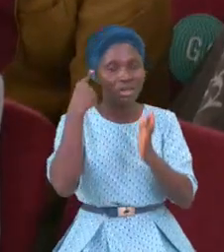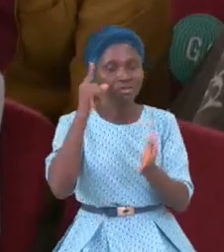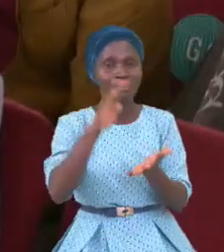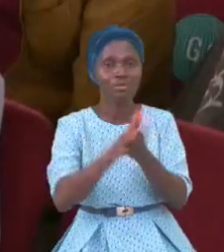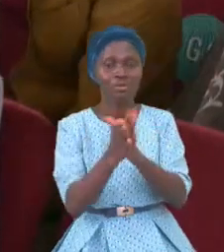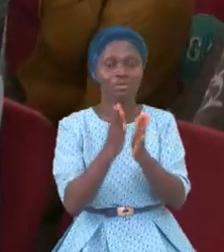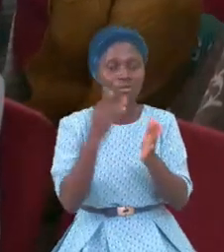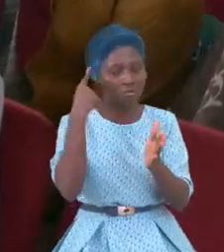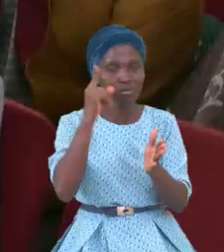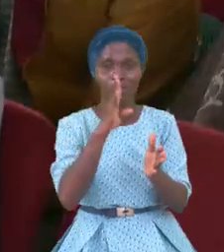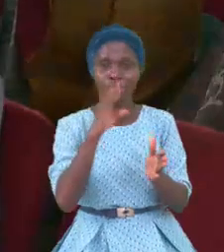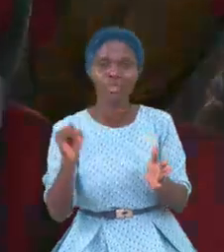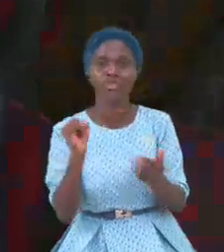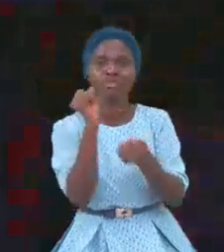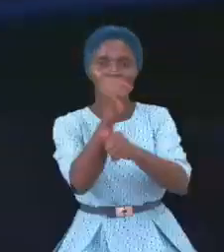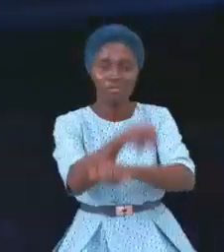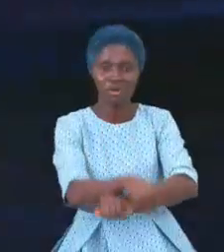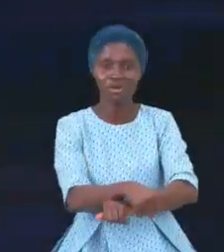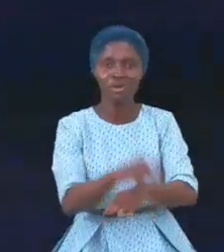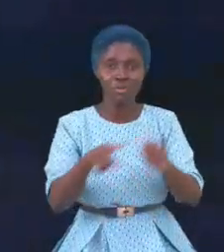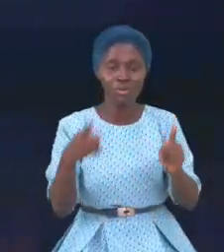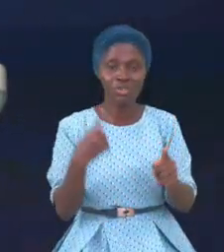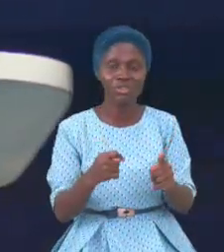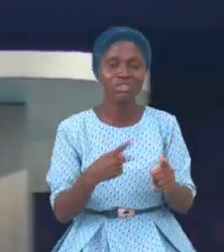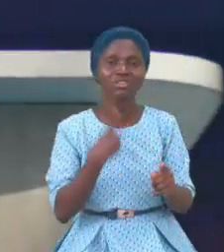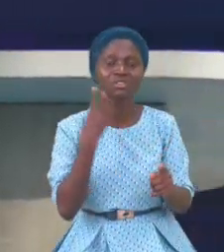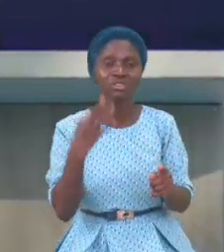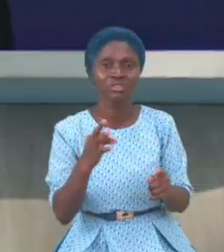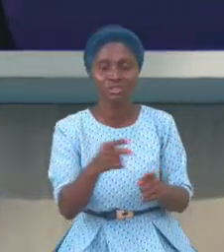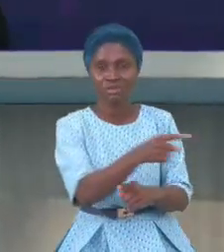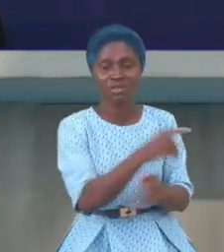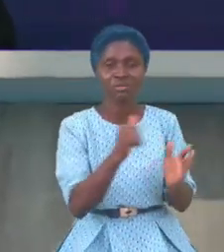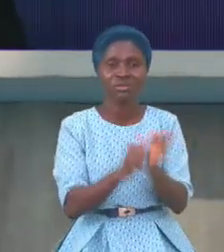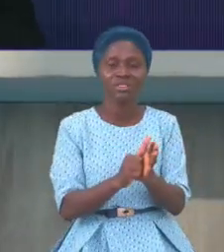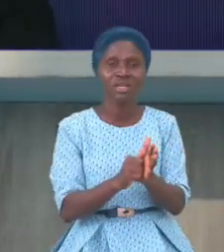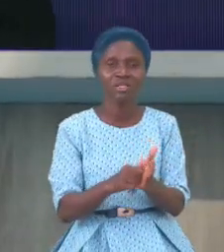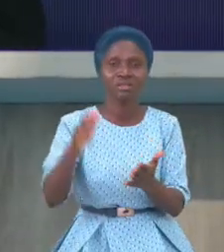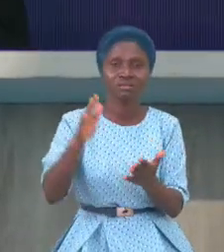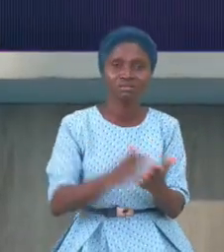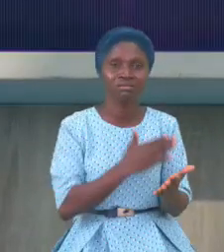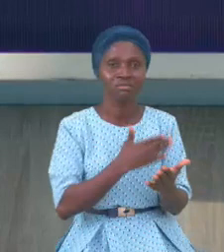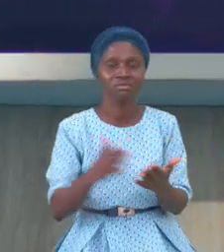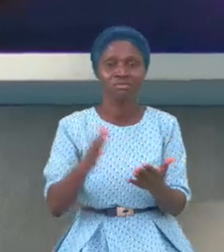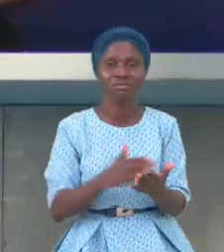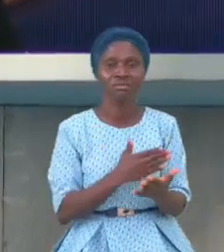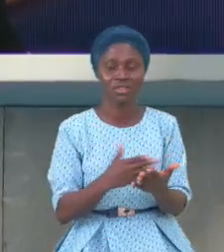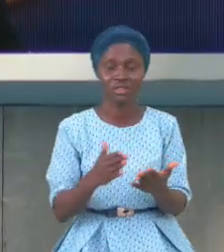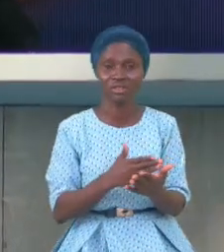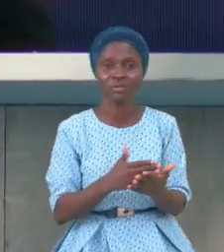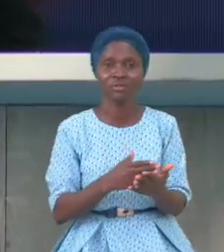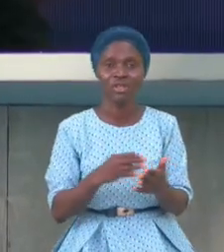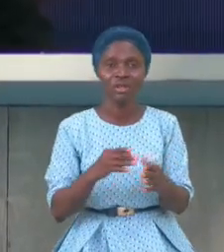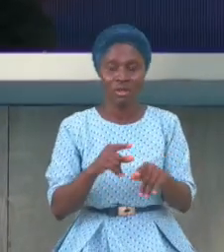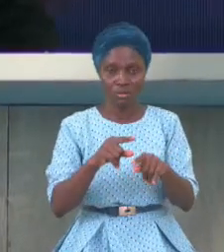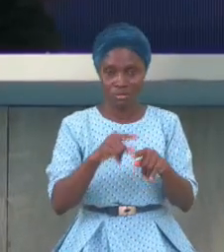of them that sing do I hear. Because the Lord had told him that the people have gone back